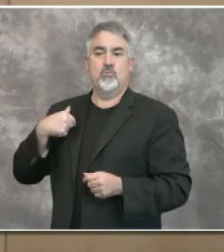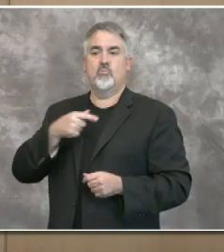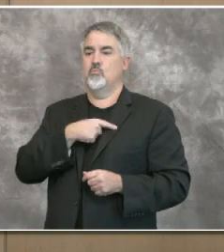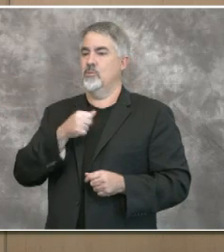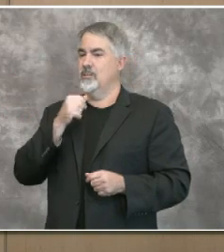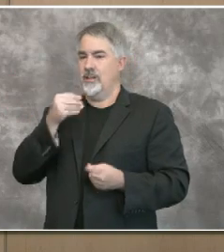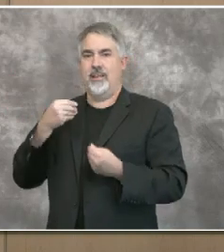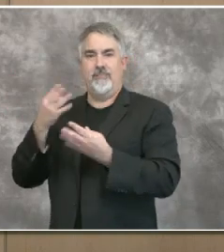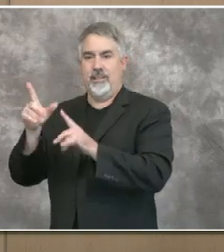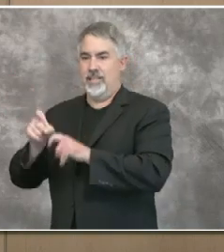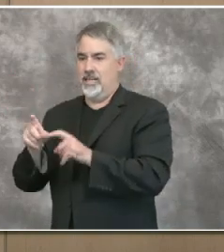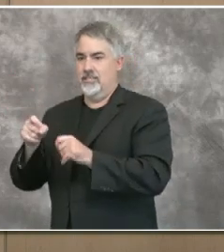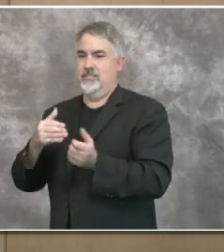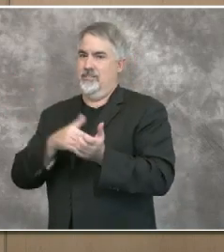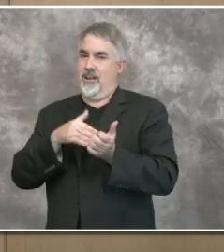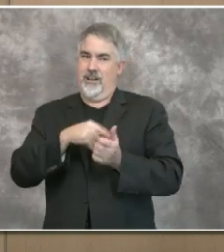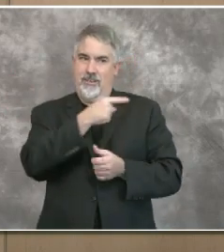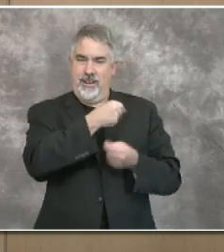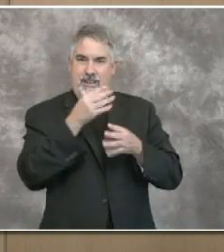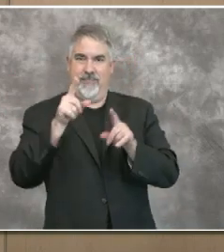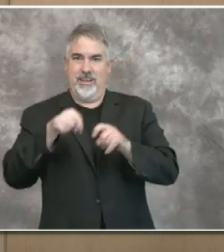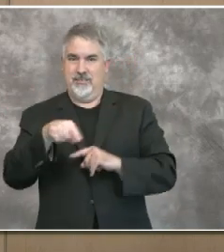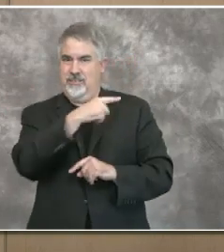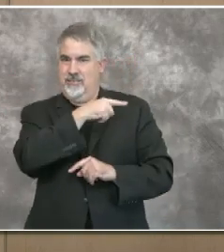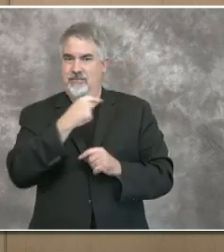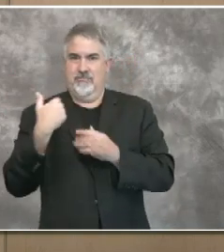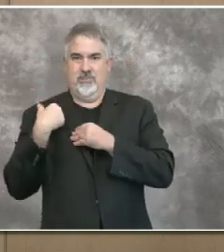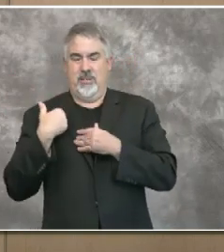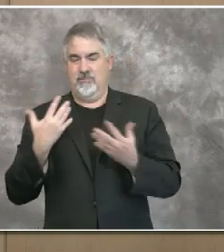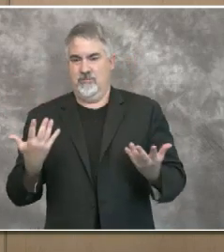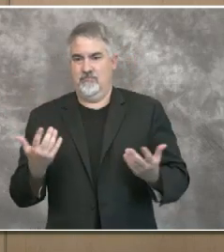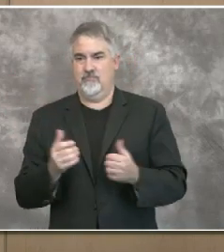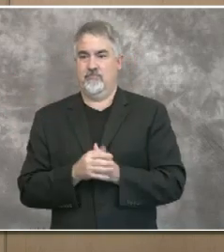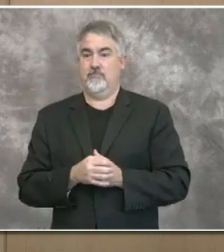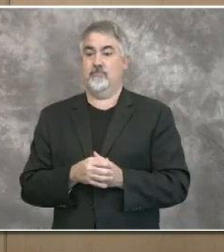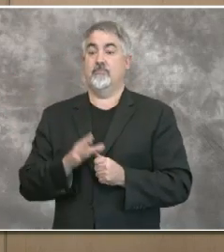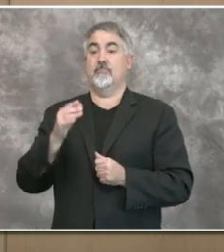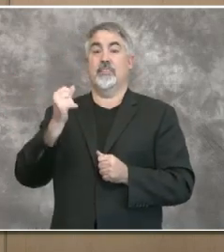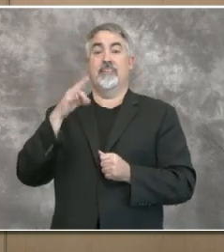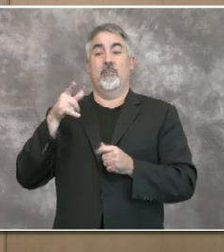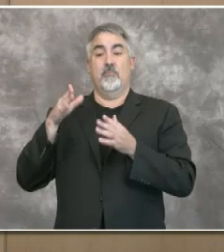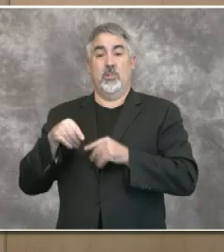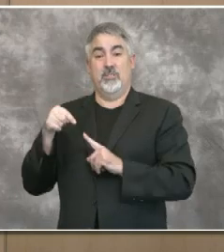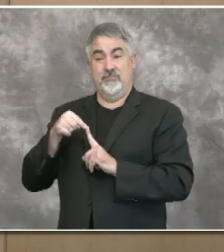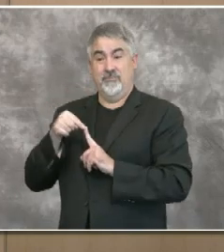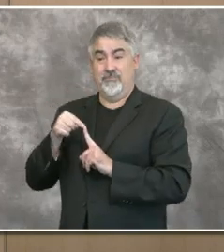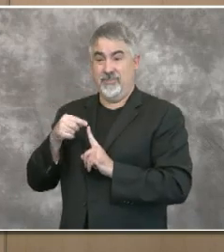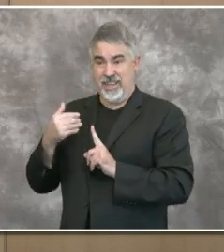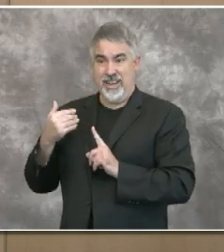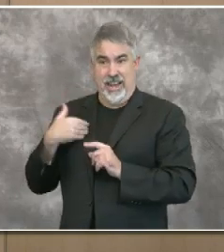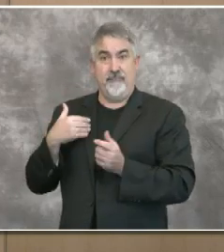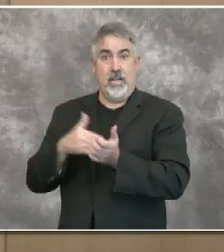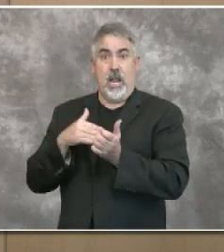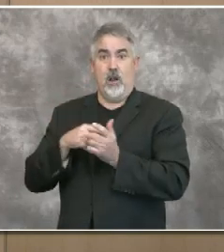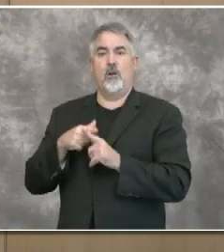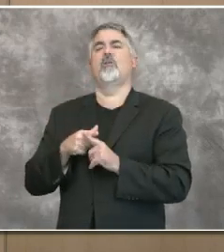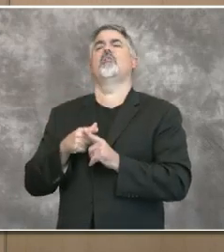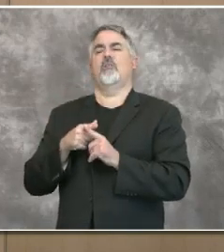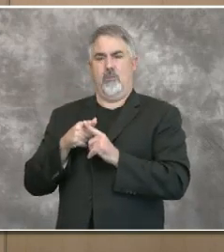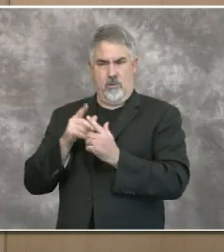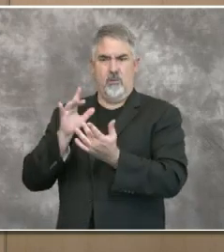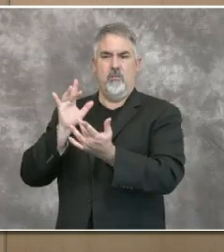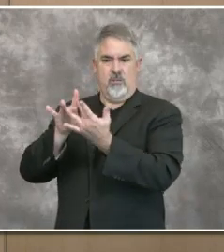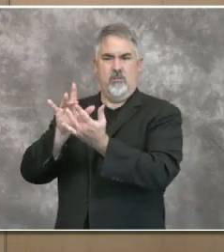The healthcare provider order tests. So if individuals have a healthcare provider, they have a relationship with